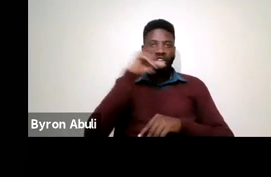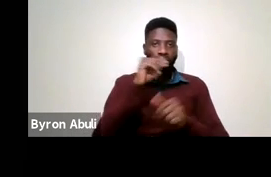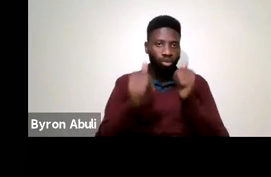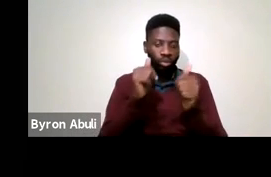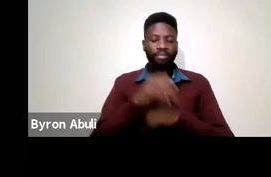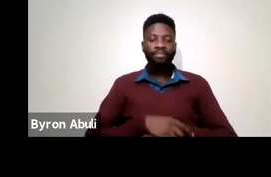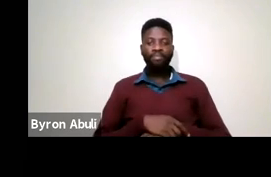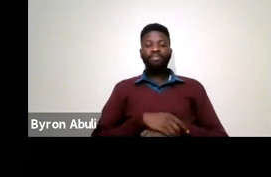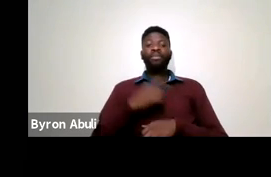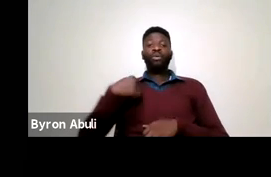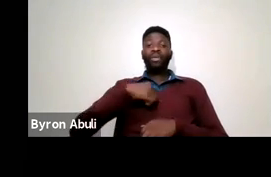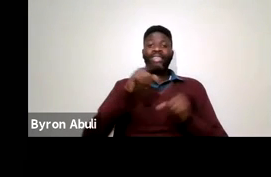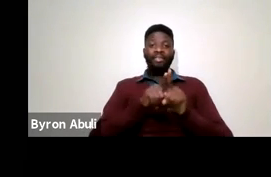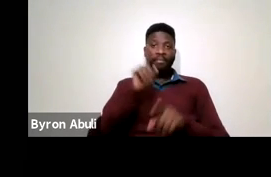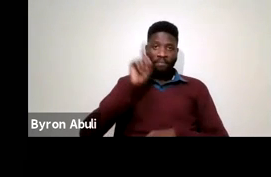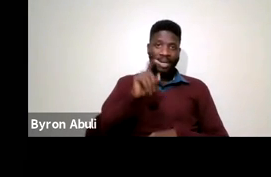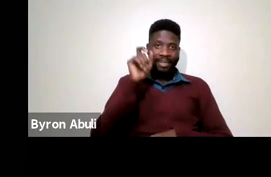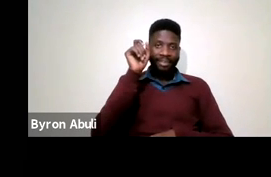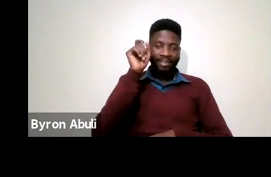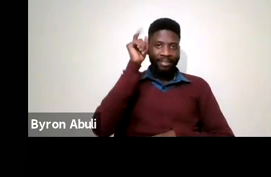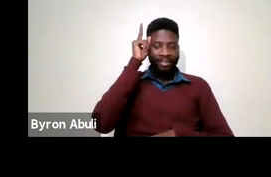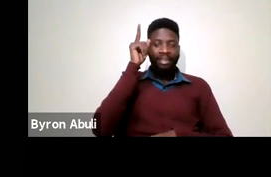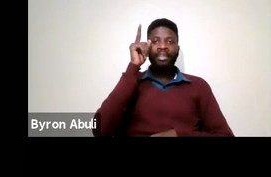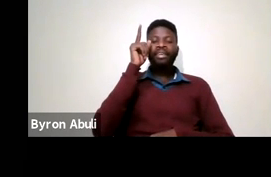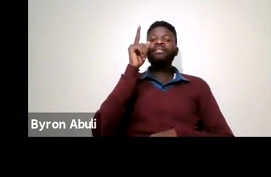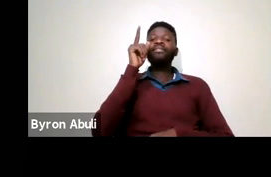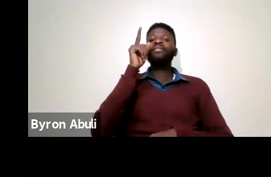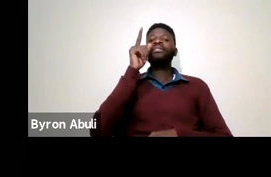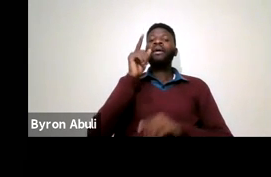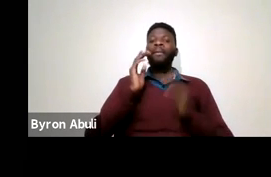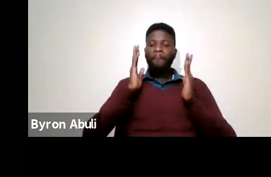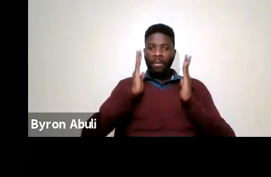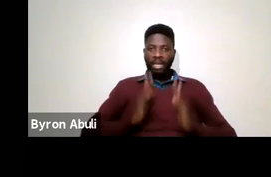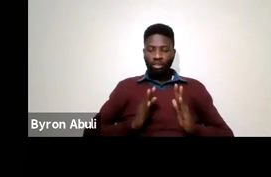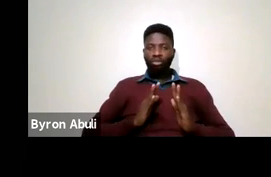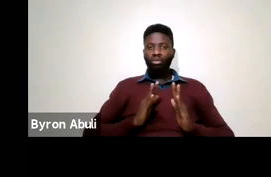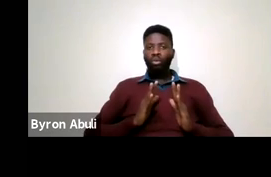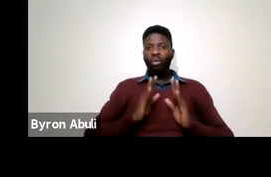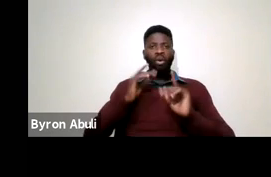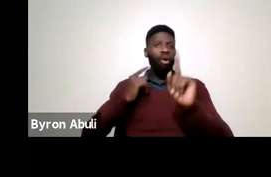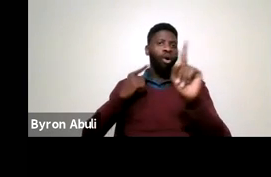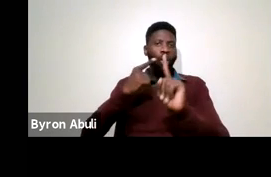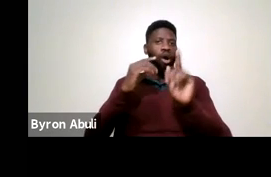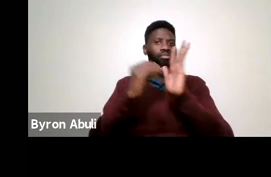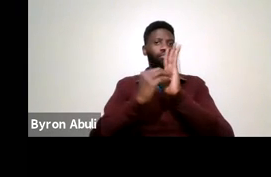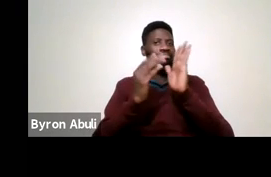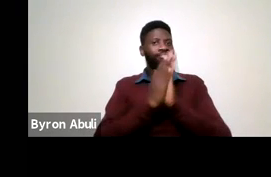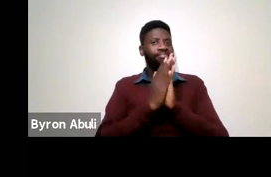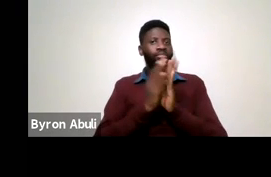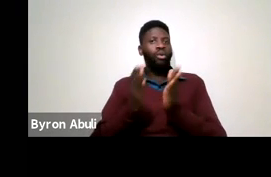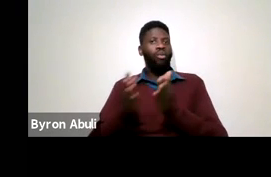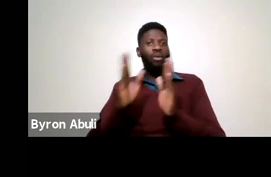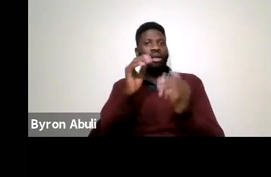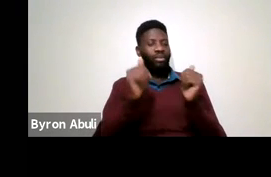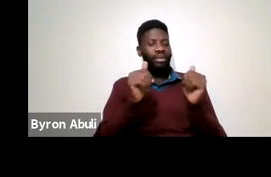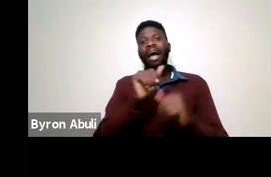identify personal goal setting techniques. So we'll see, do we have any techniques, shortcuts, kind